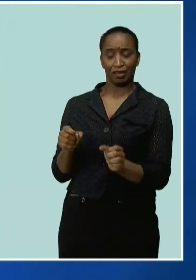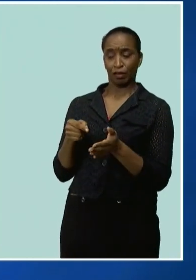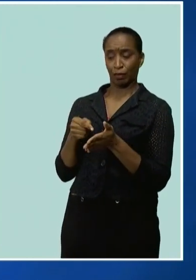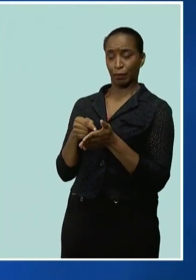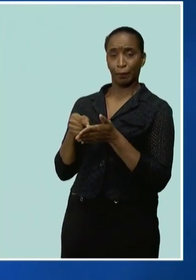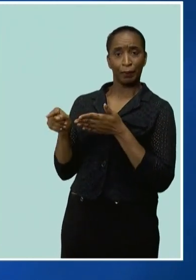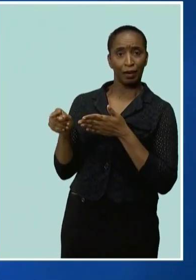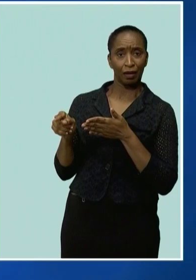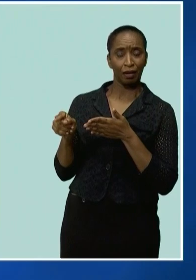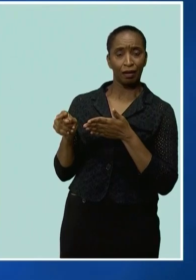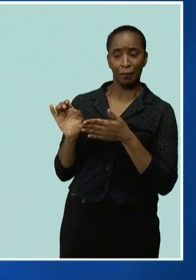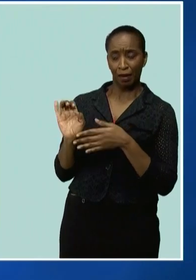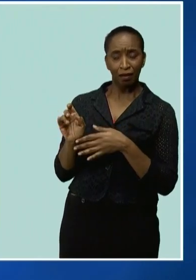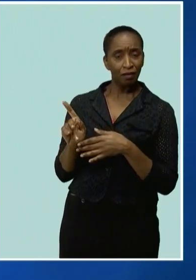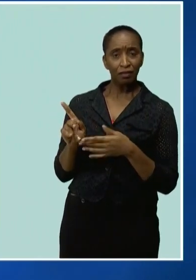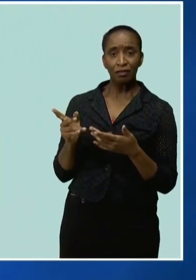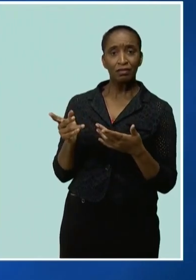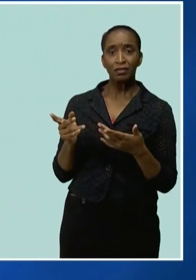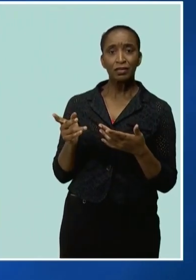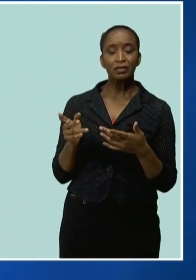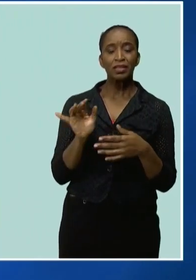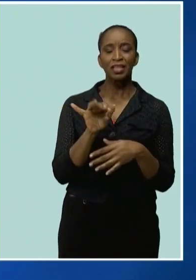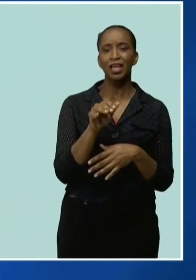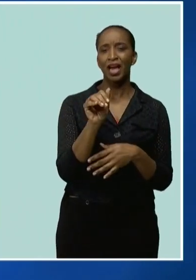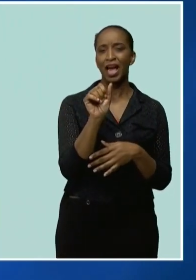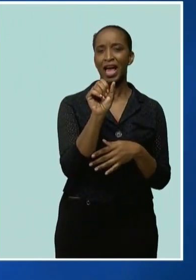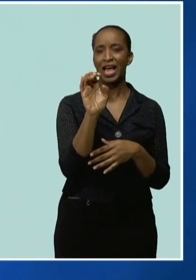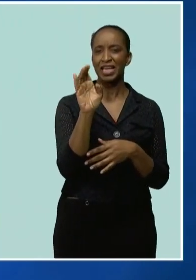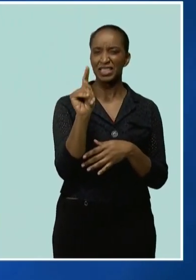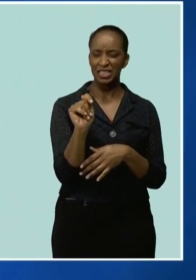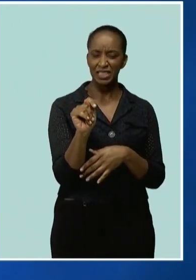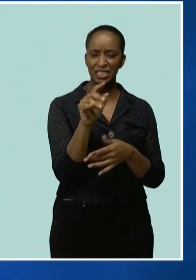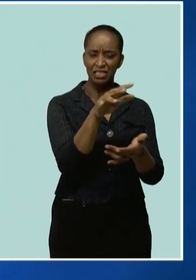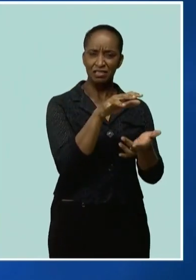it? $60 million.